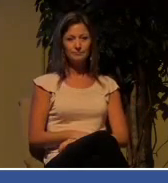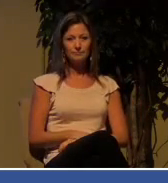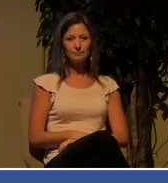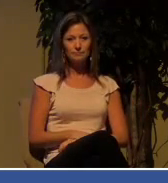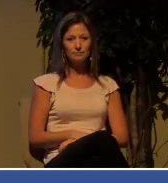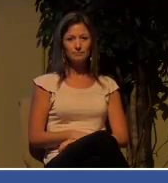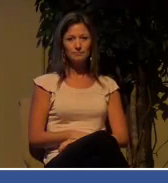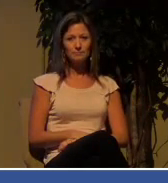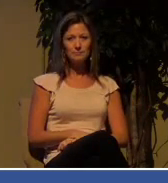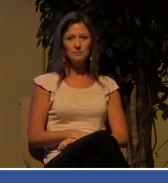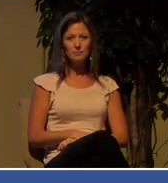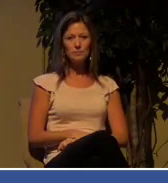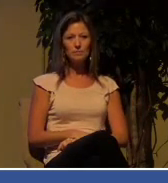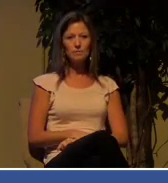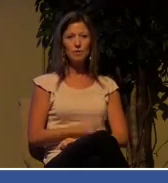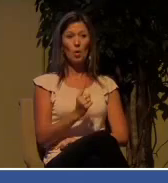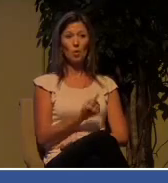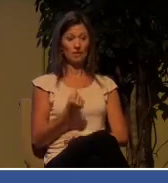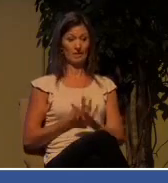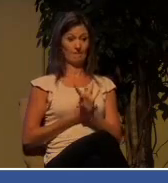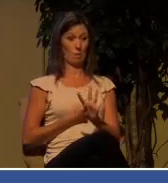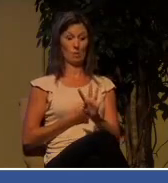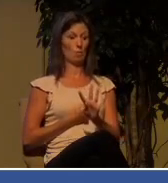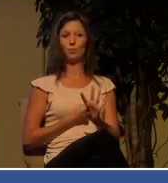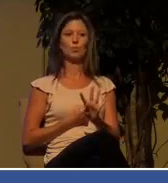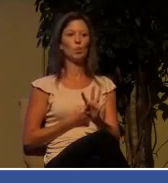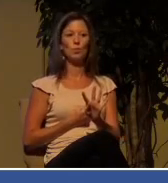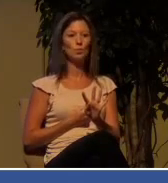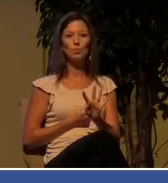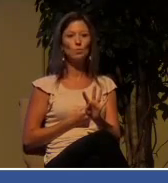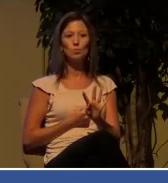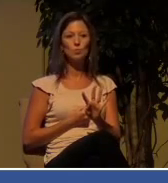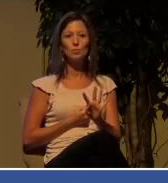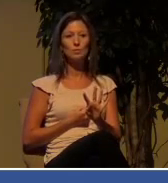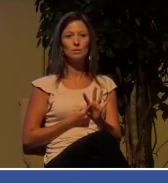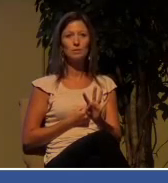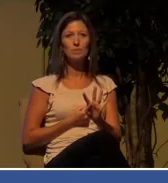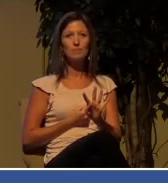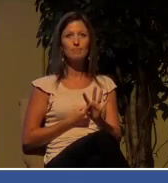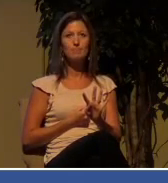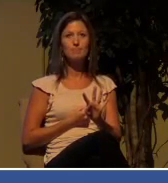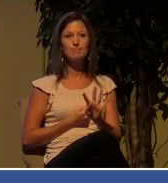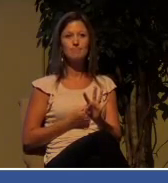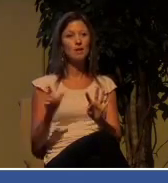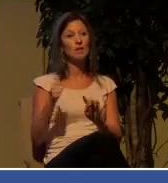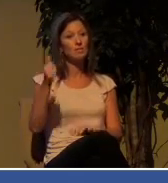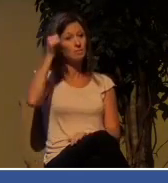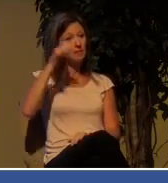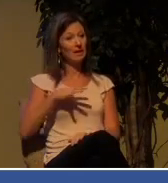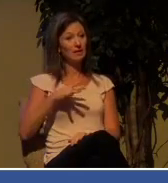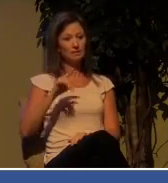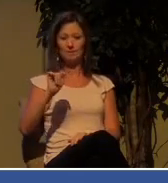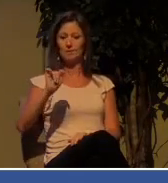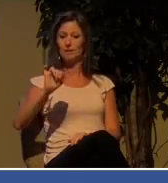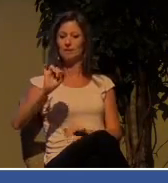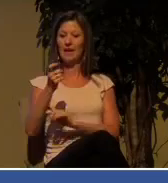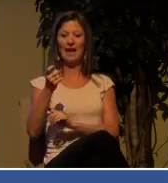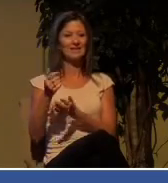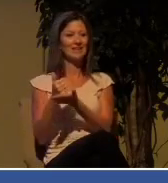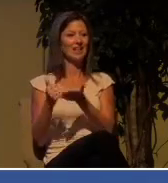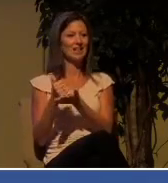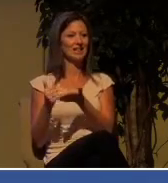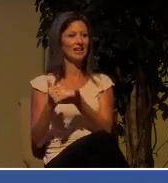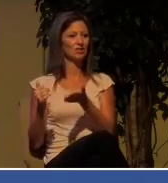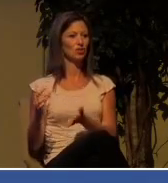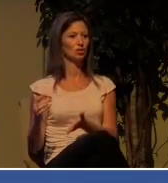And it wasn't just those four who were fishers of men. There was a tax collector. There was a man who was filled